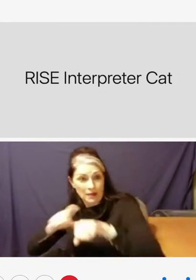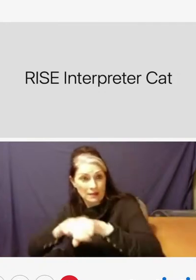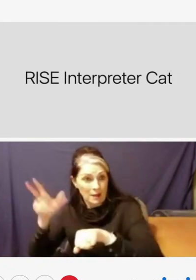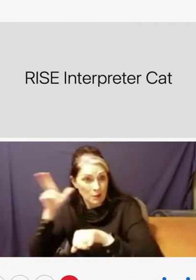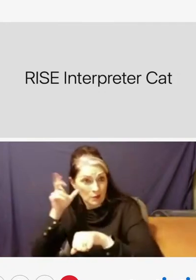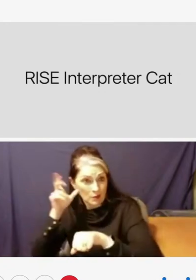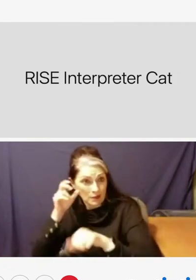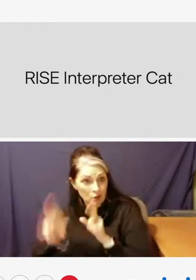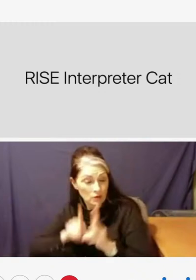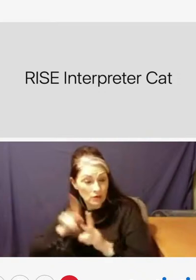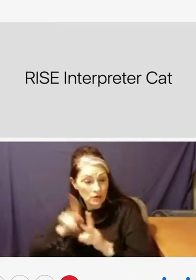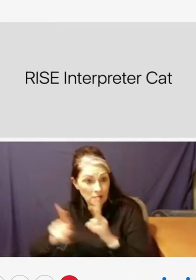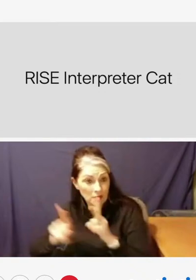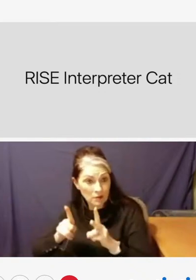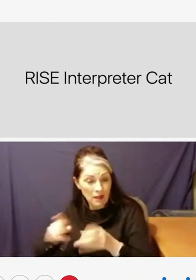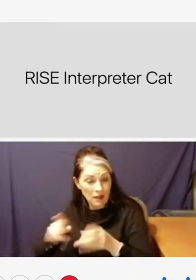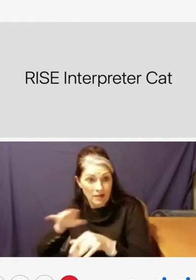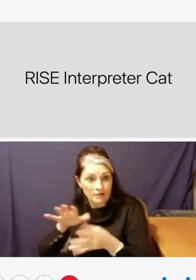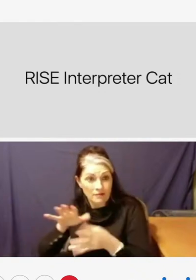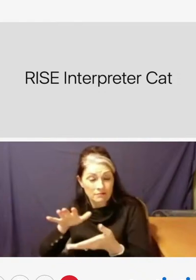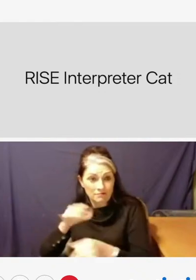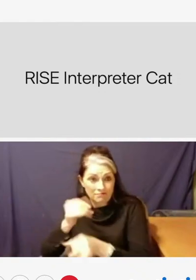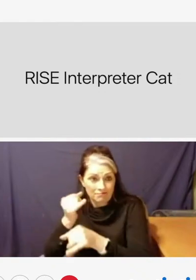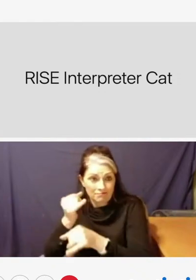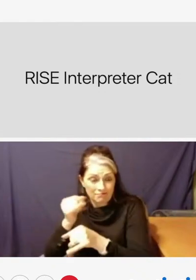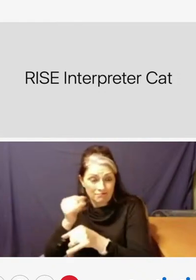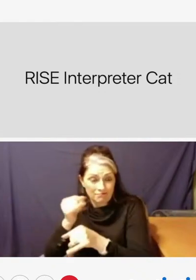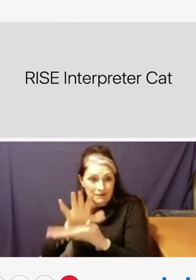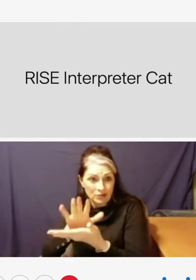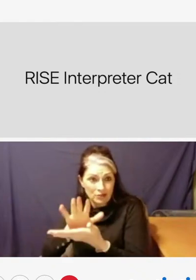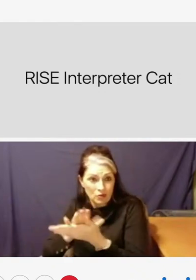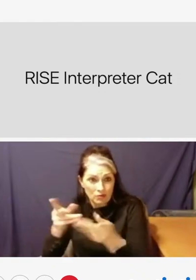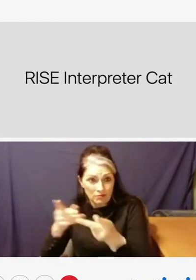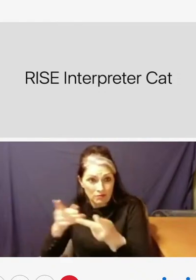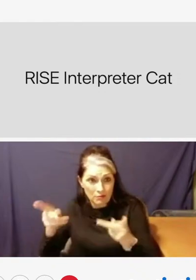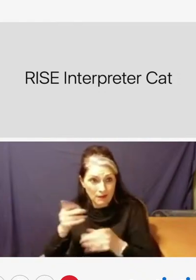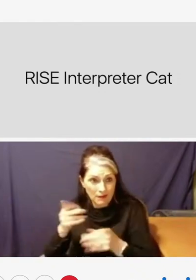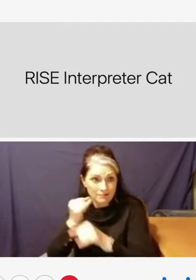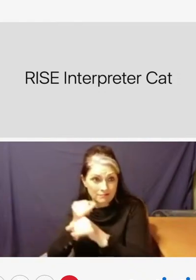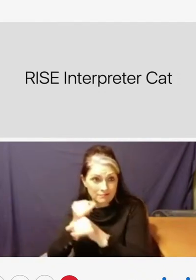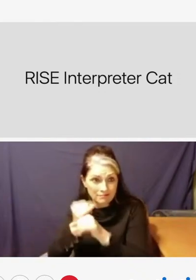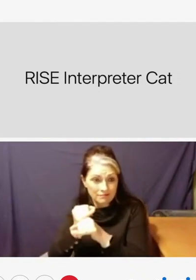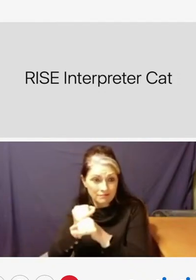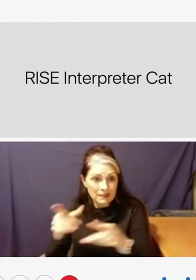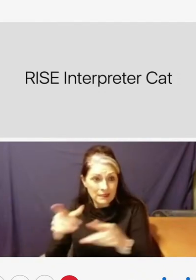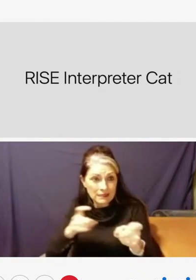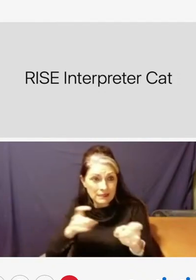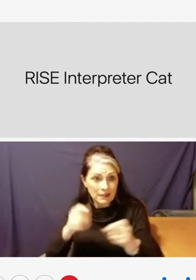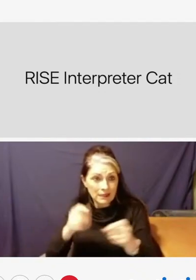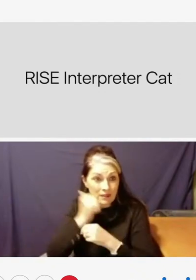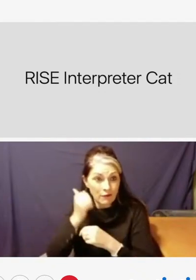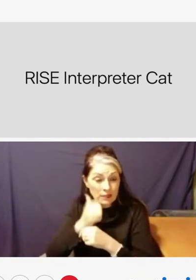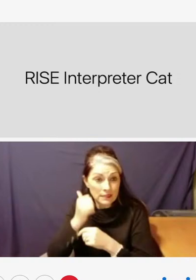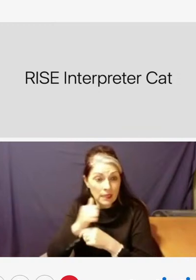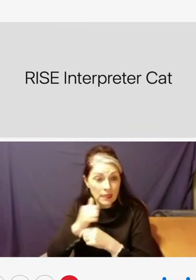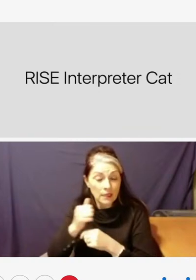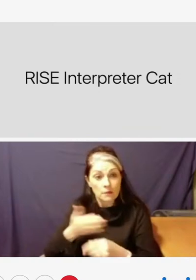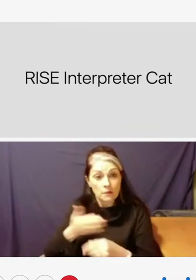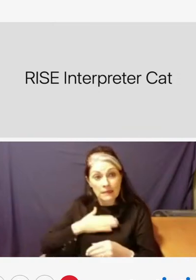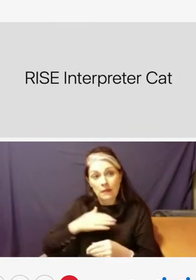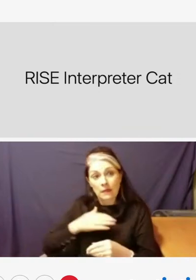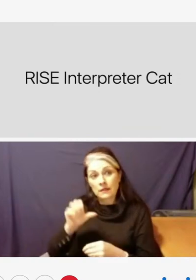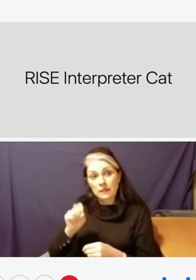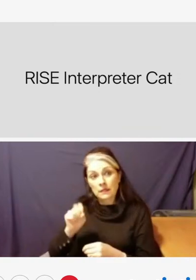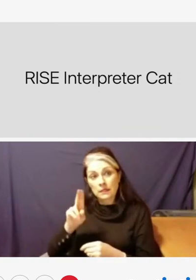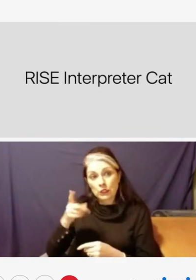at the site who are dealing with these day to-day and and I and and so I as a superintendent and you know we we get